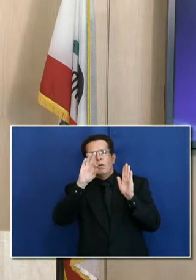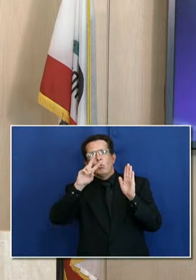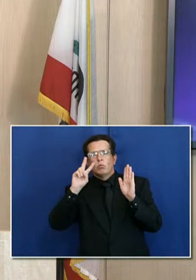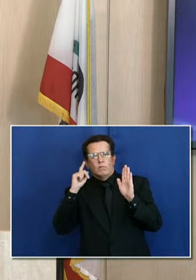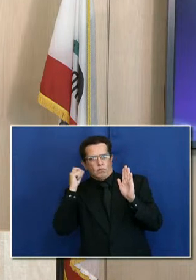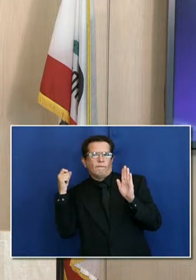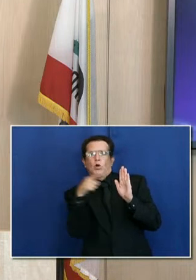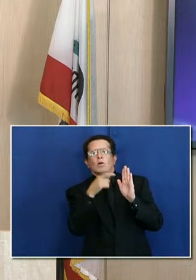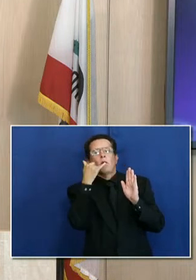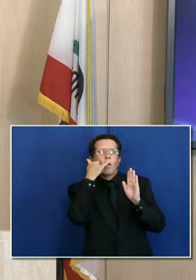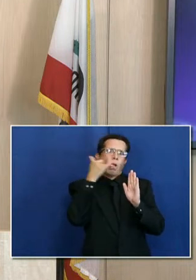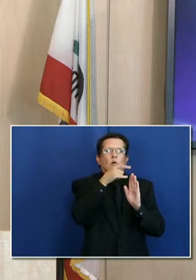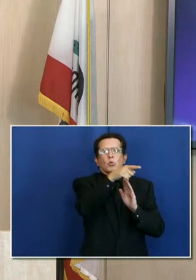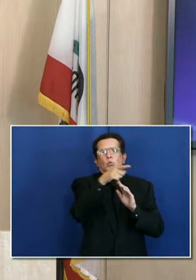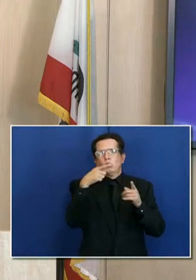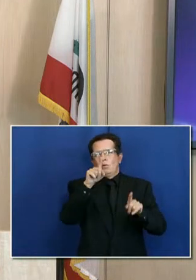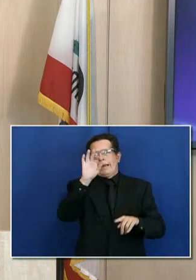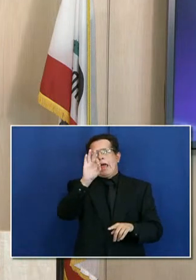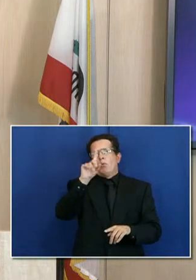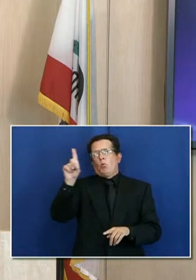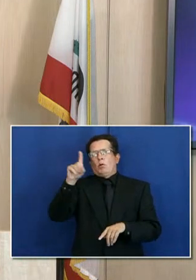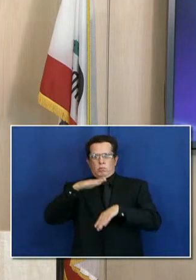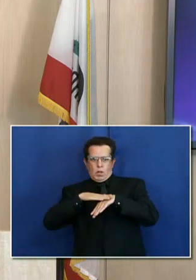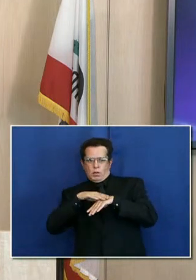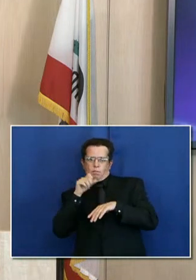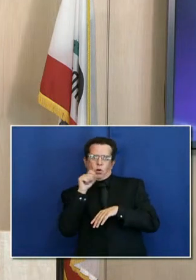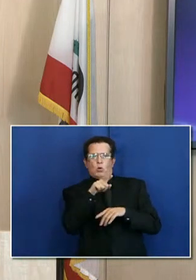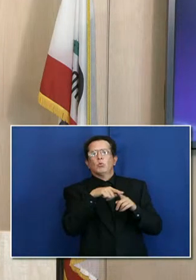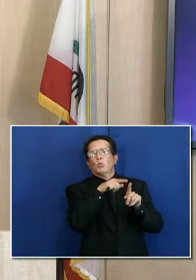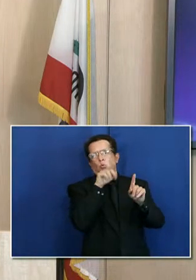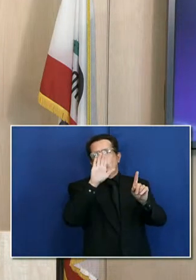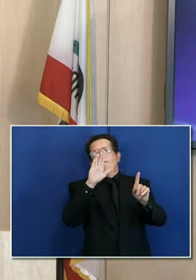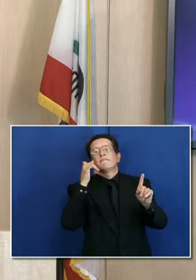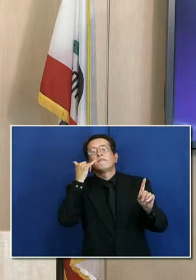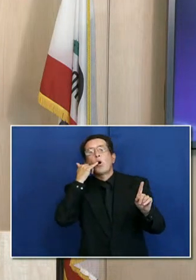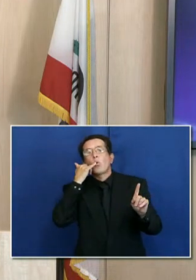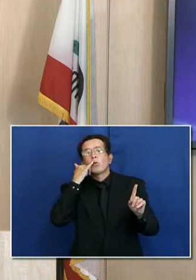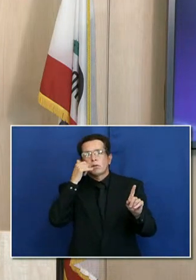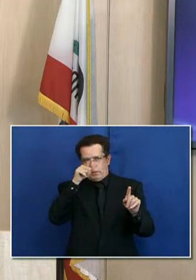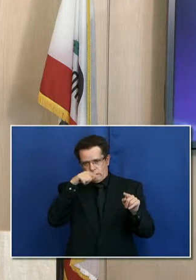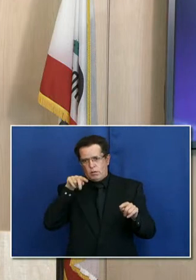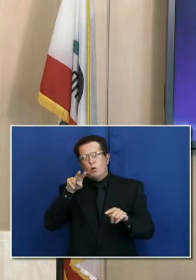911 calls. All of this information can be found at